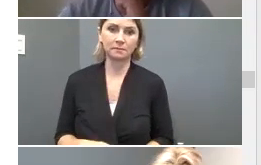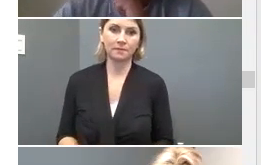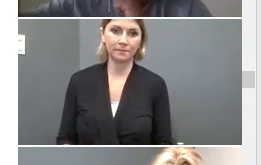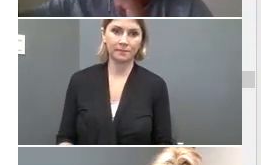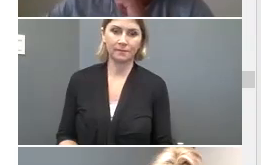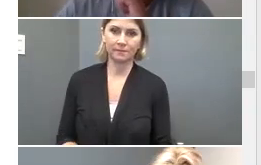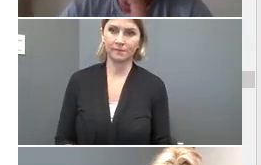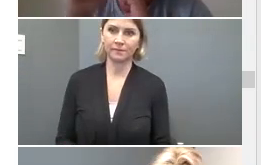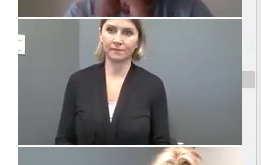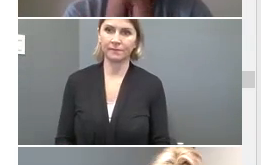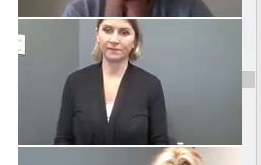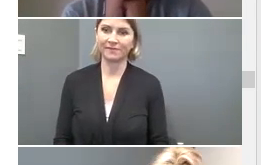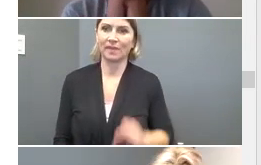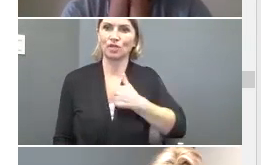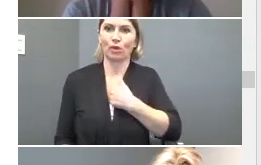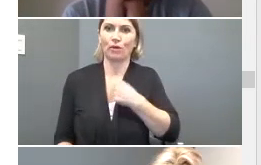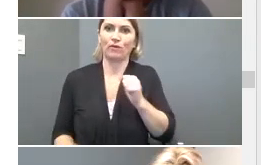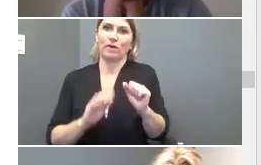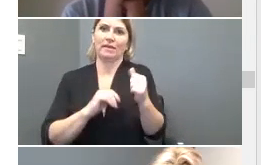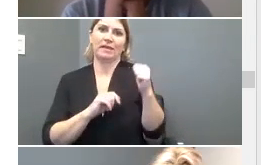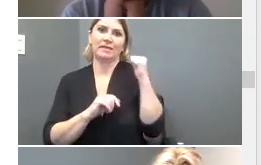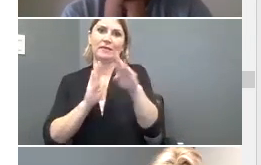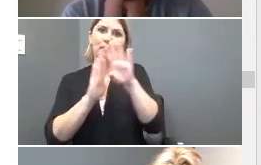Sorry for the police siren.